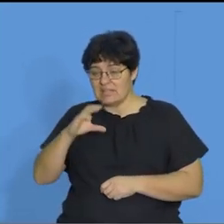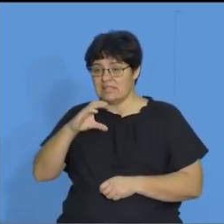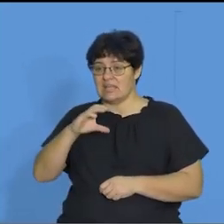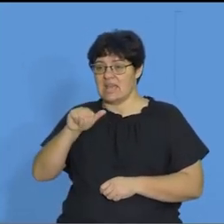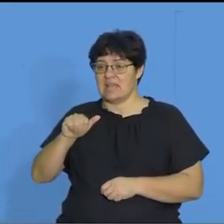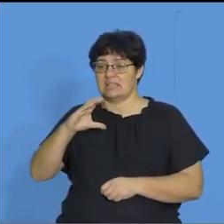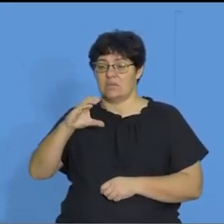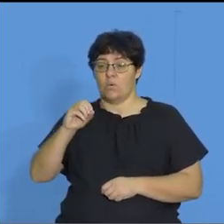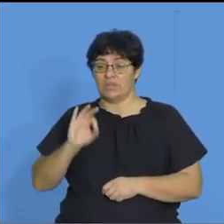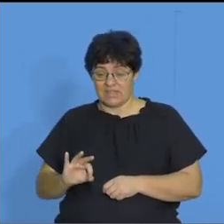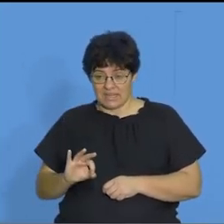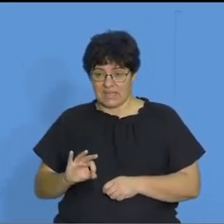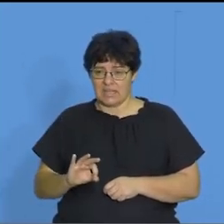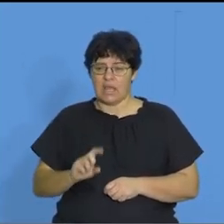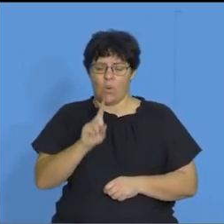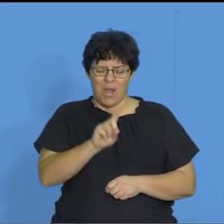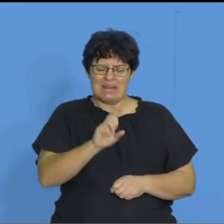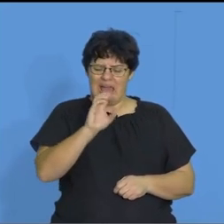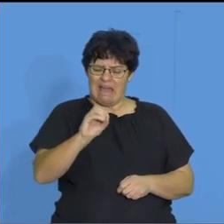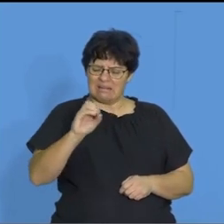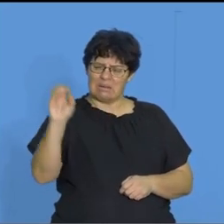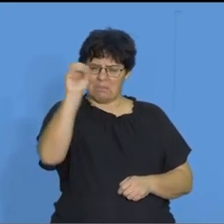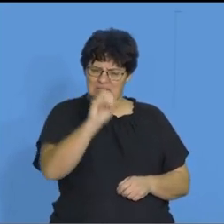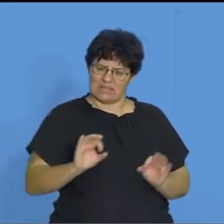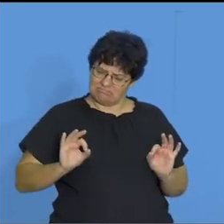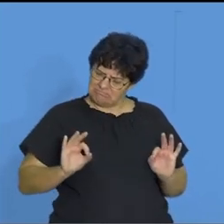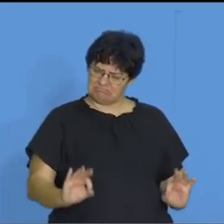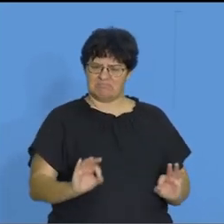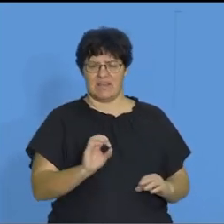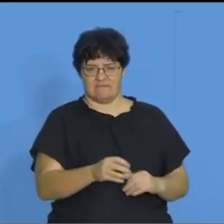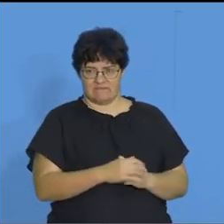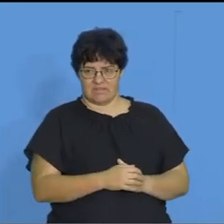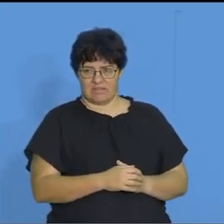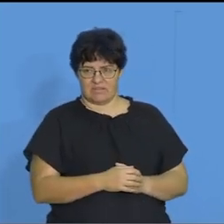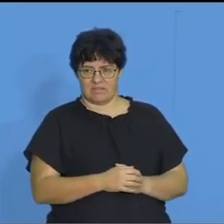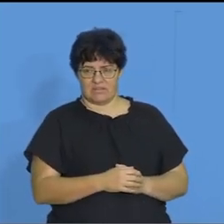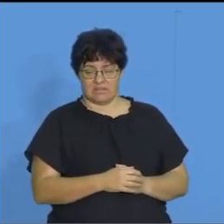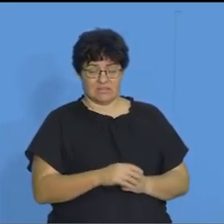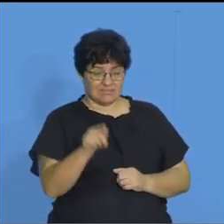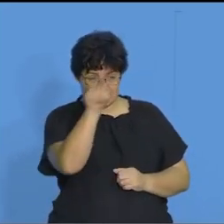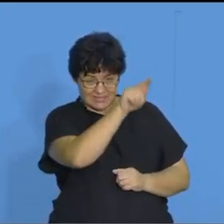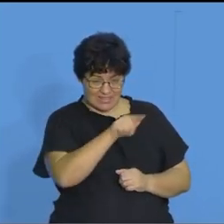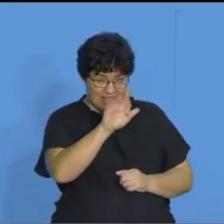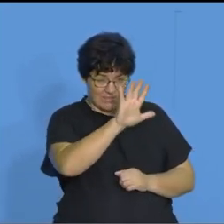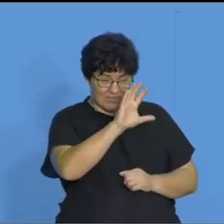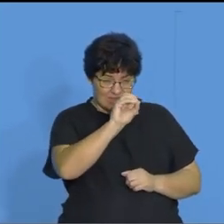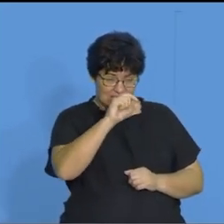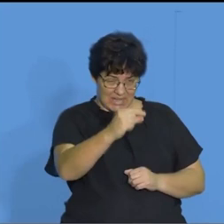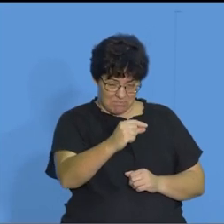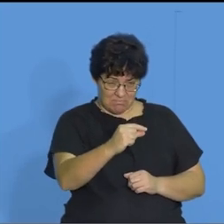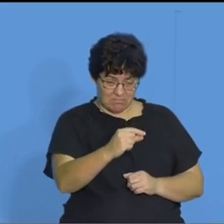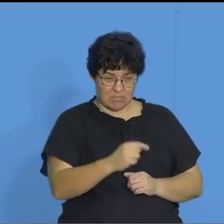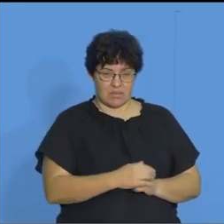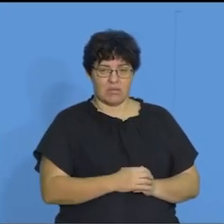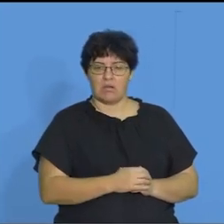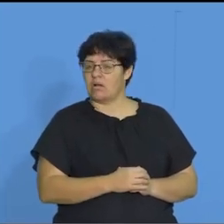was 100% pure? Now, we are saying that if it's 100% pure, we are saying that in that 50 grams of calcium